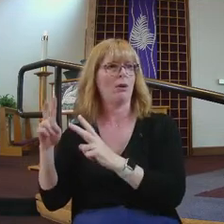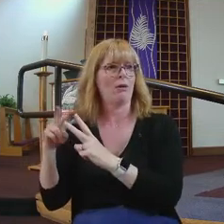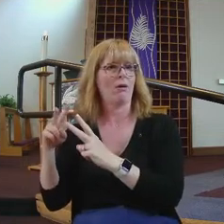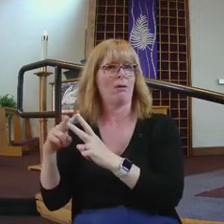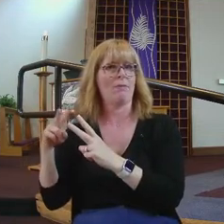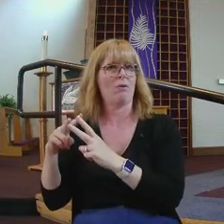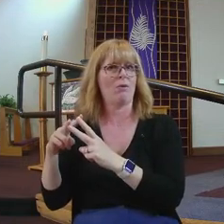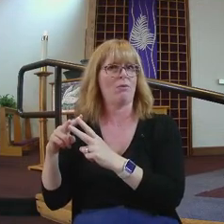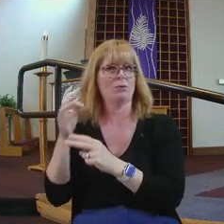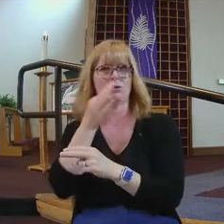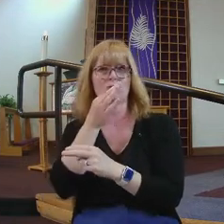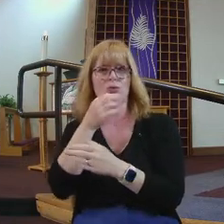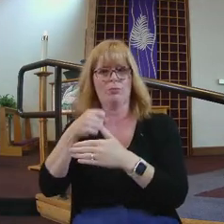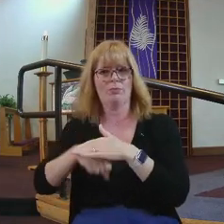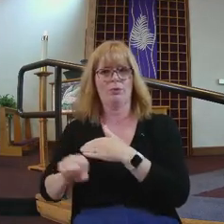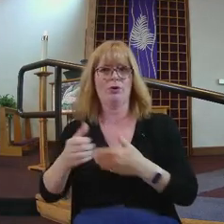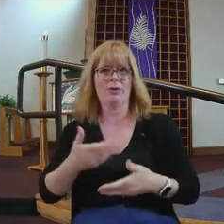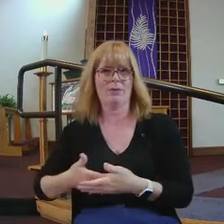bicycles.